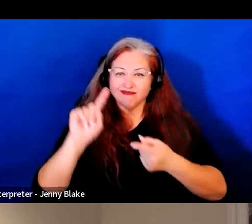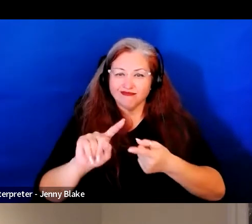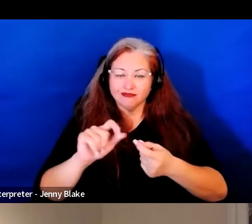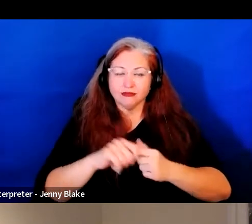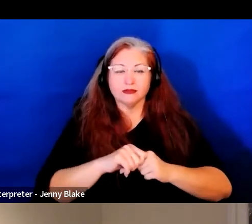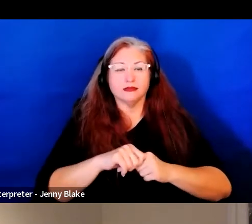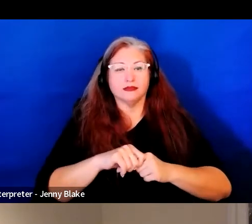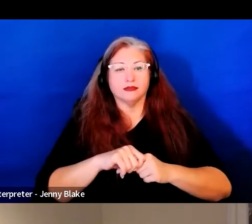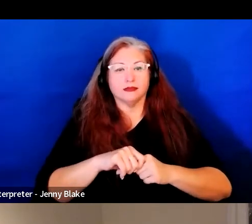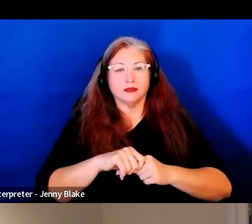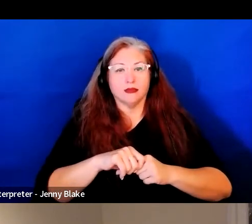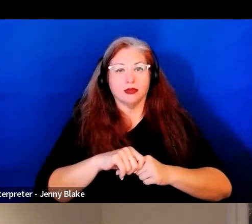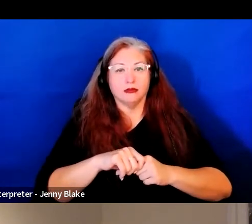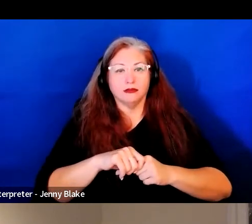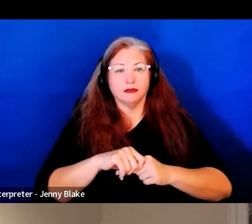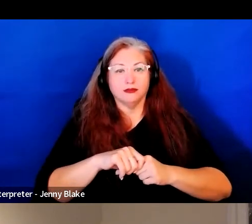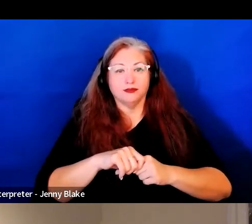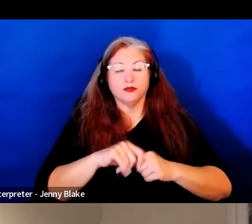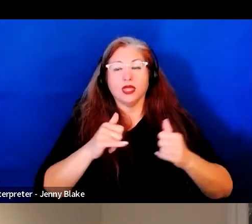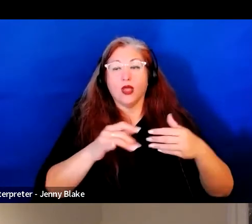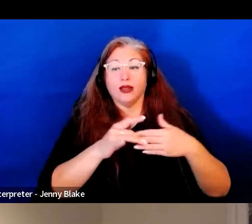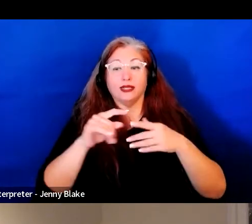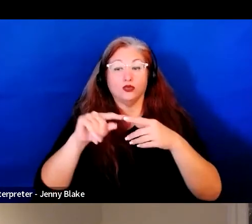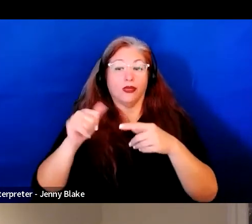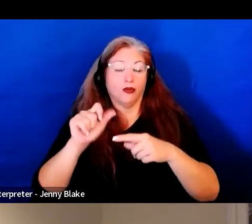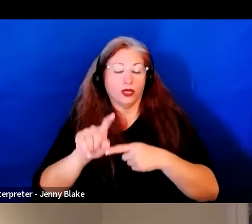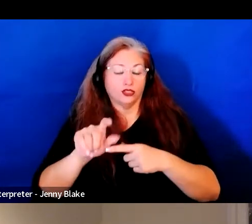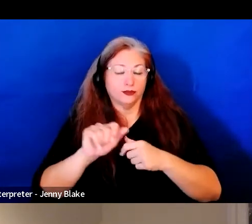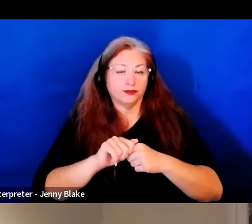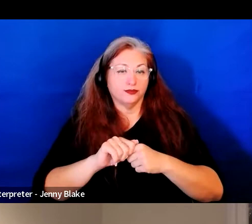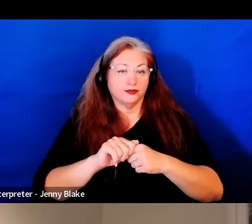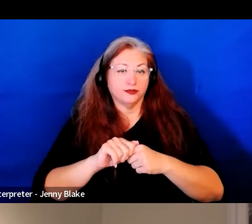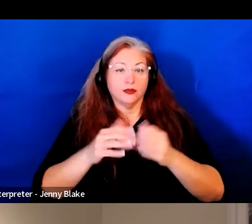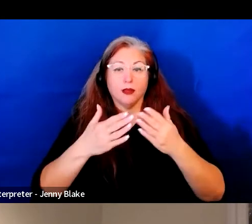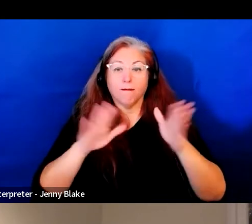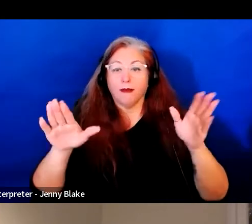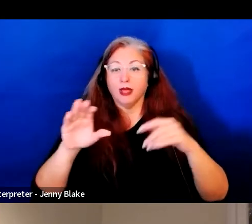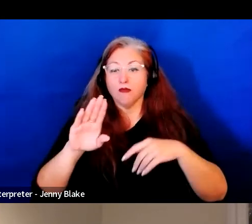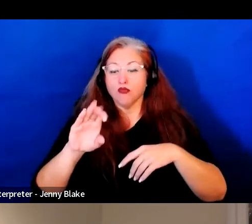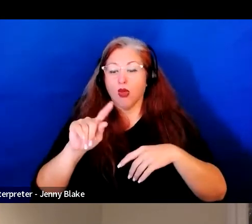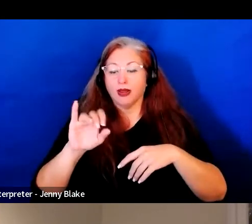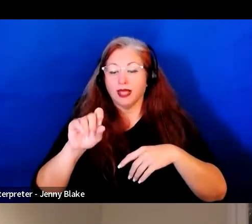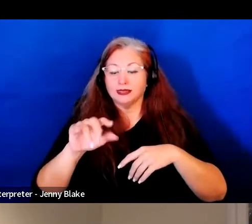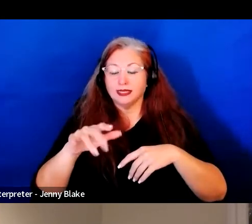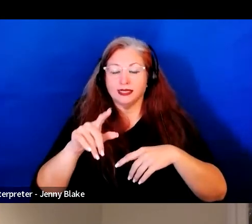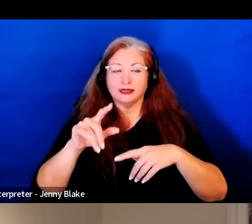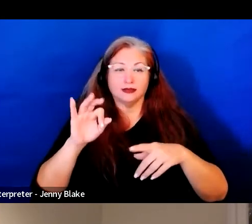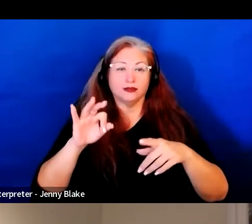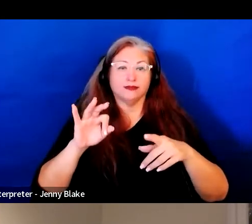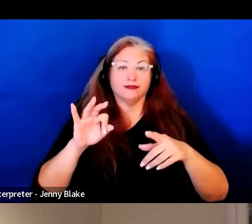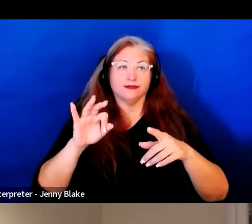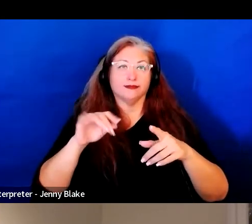So that brings us to the question of, you know, public broadcasters in terms of being at the whim